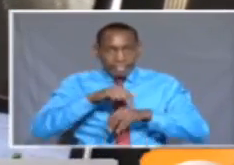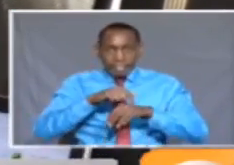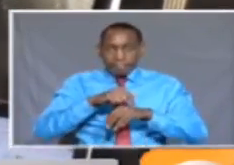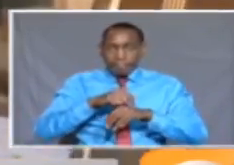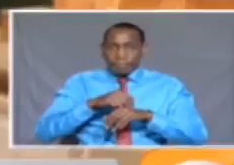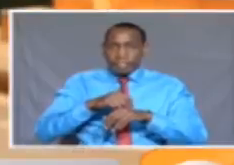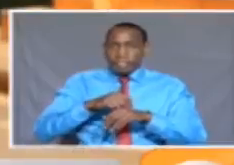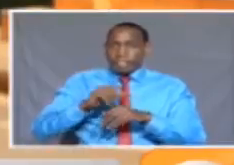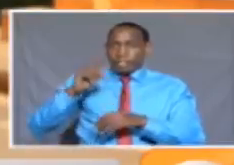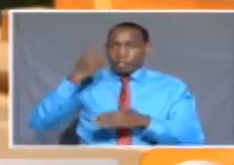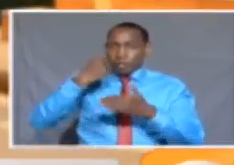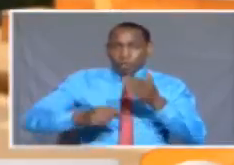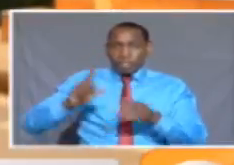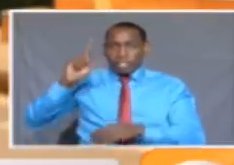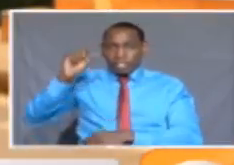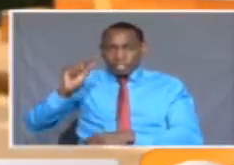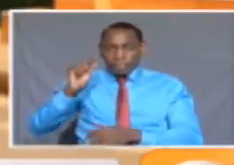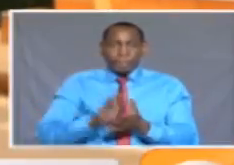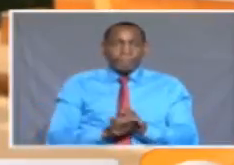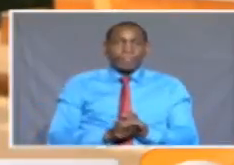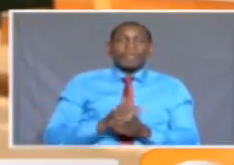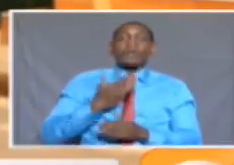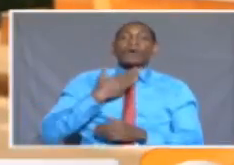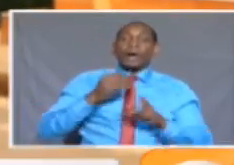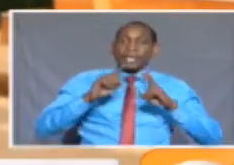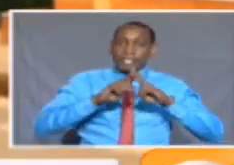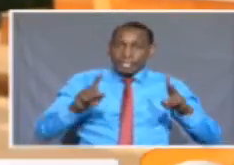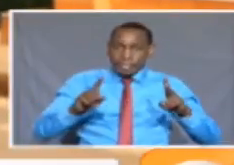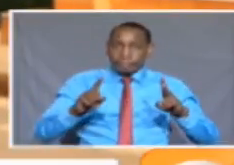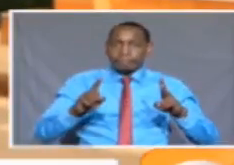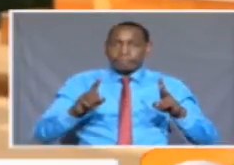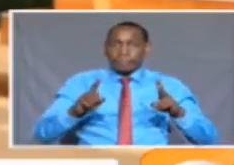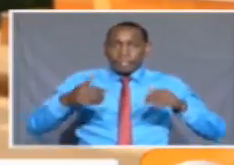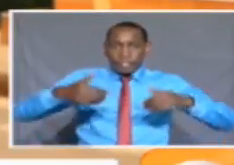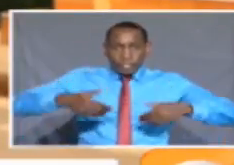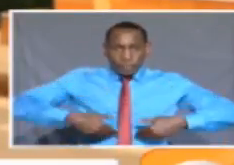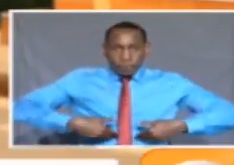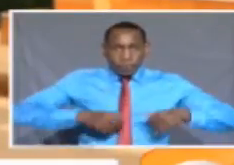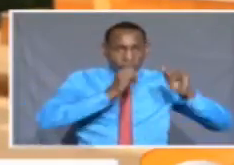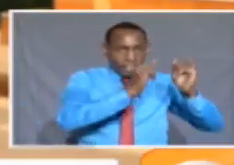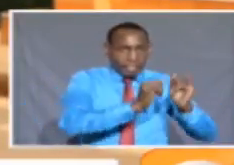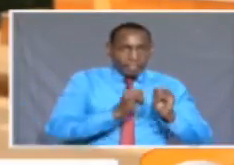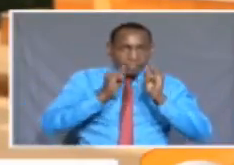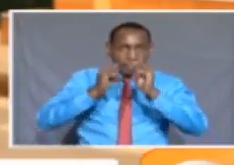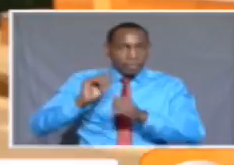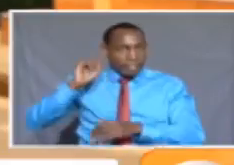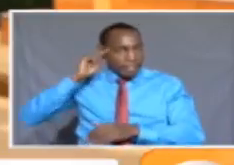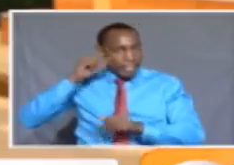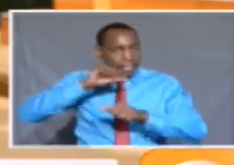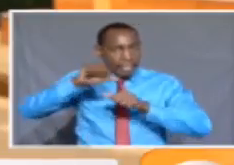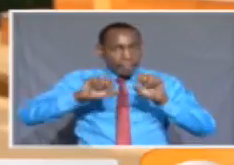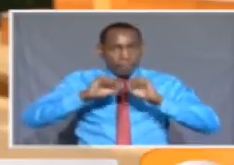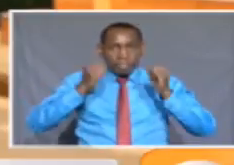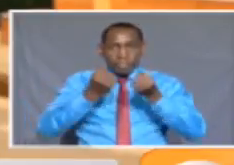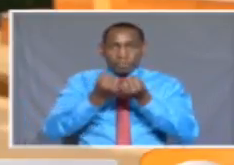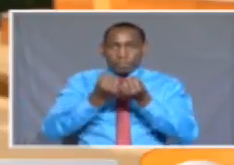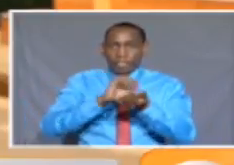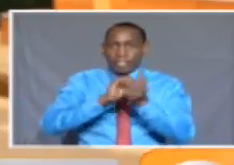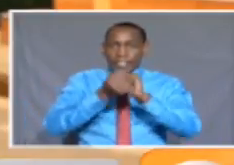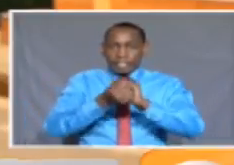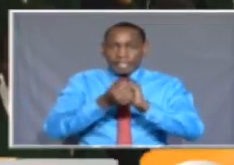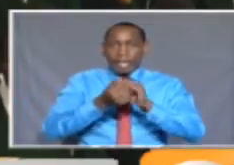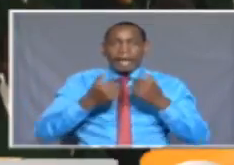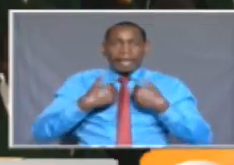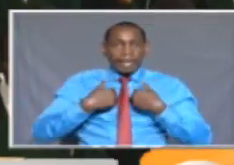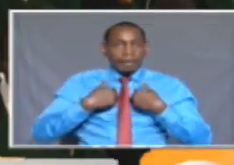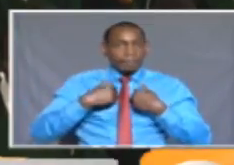low costs. We want to foster and start young individuals to start thinking about social change and creative ways of solving